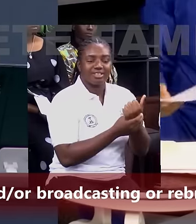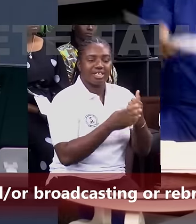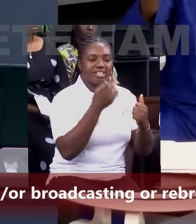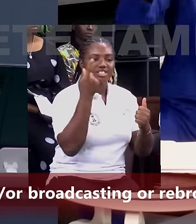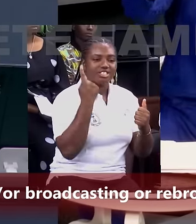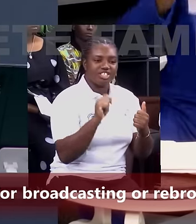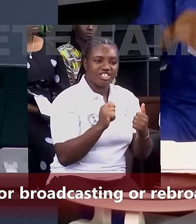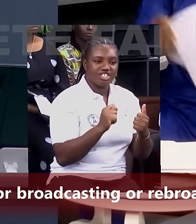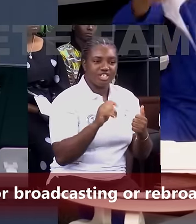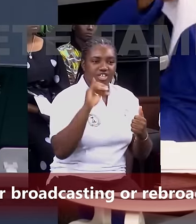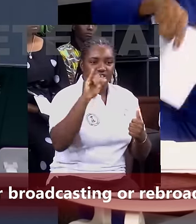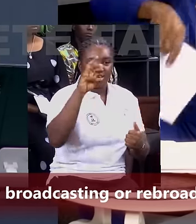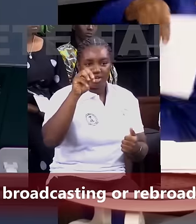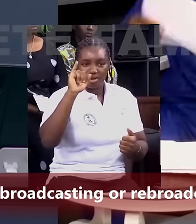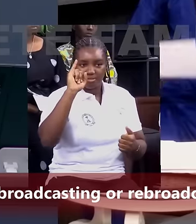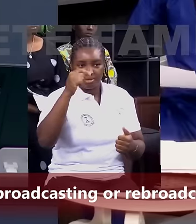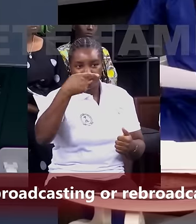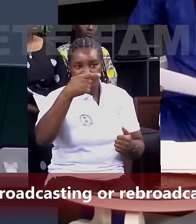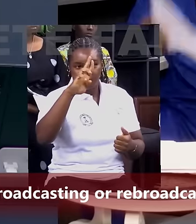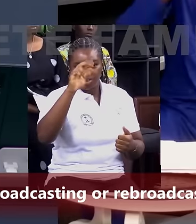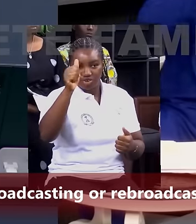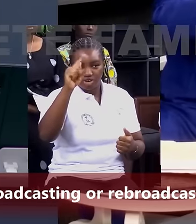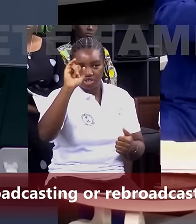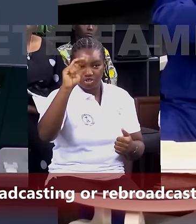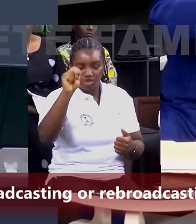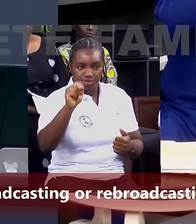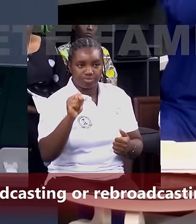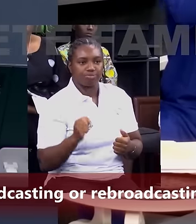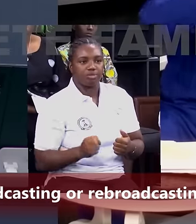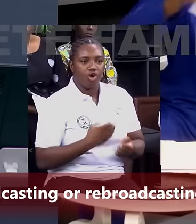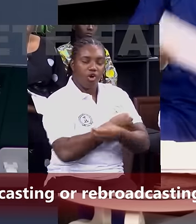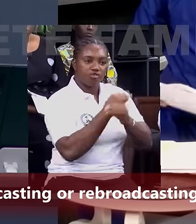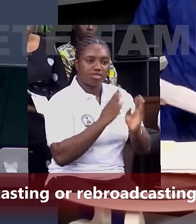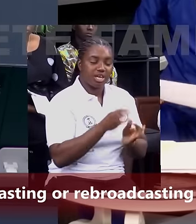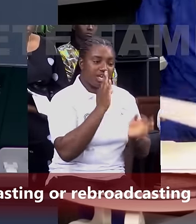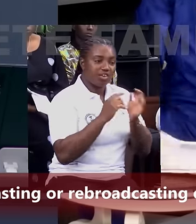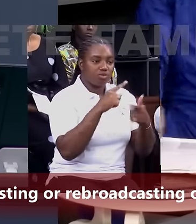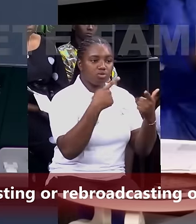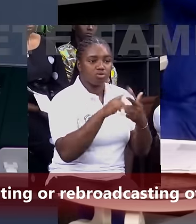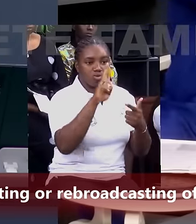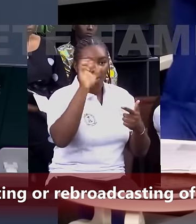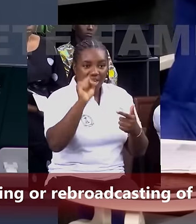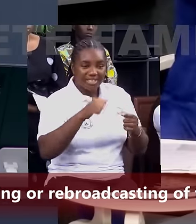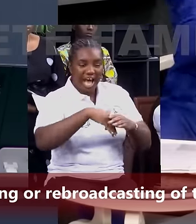old? Ordinary President, you know that this thing is happening. Yes. If you go to the U.S. Embassy,